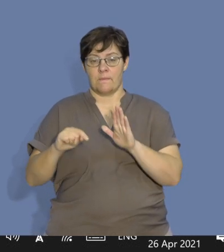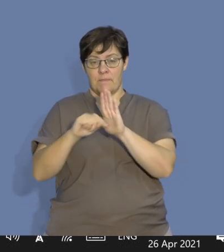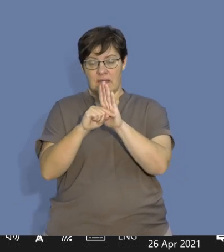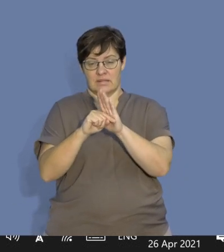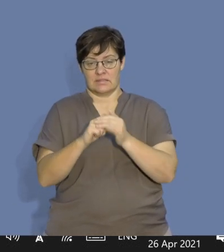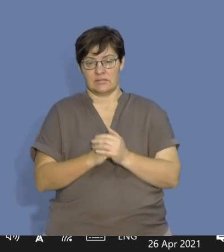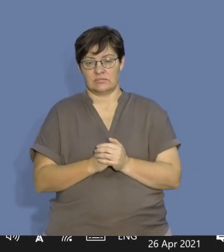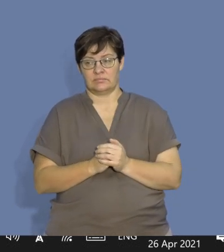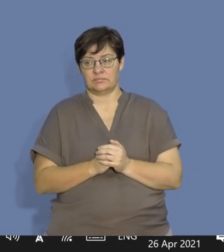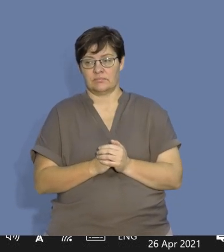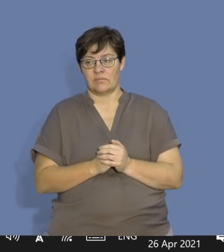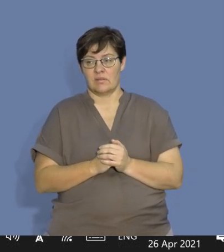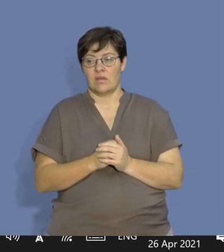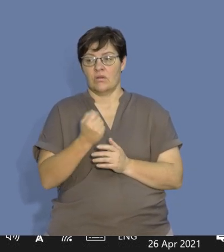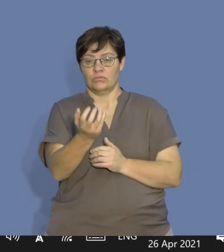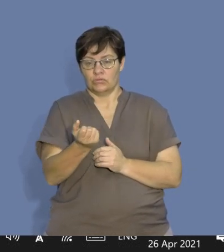701,500